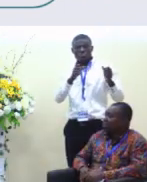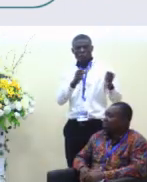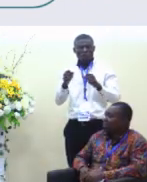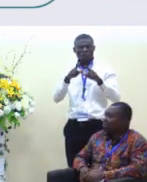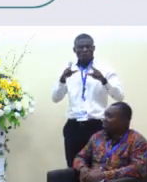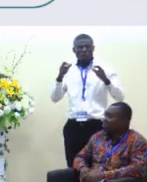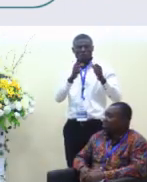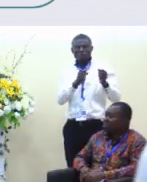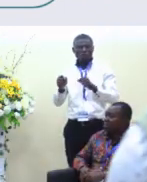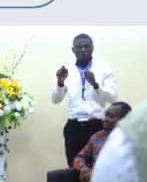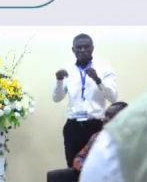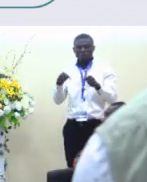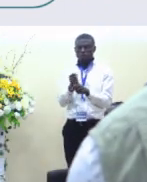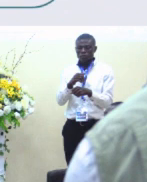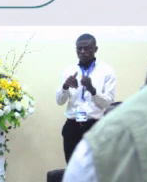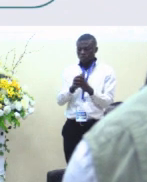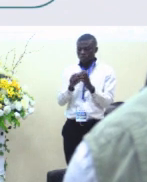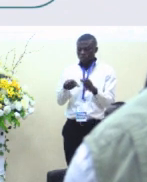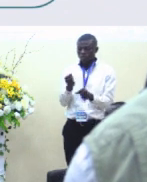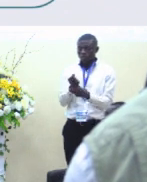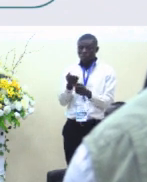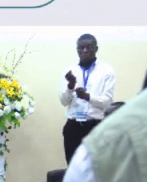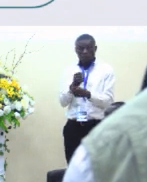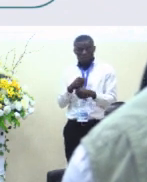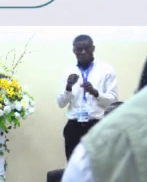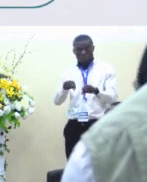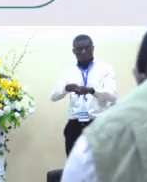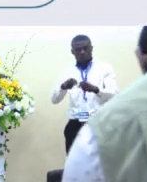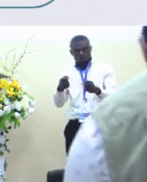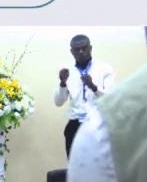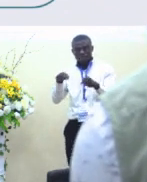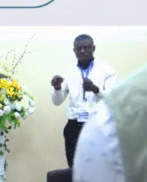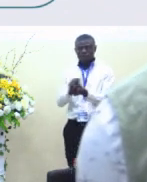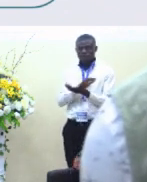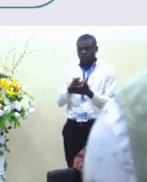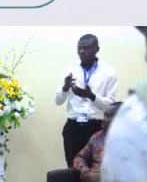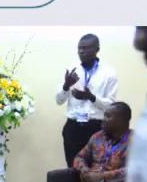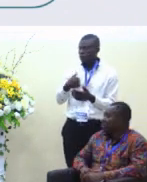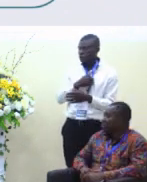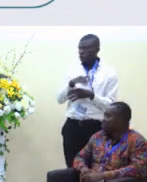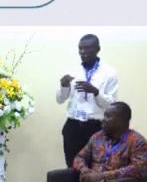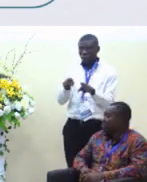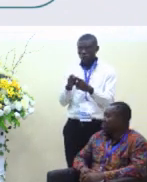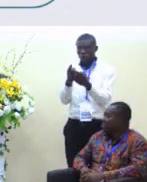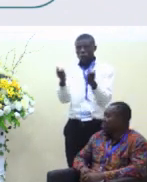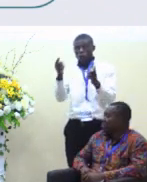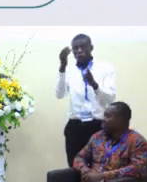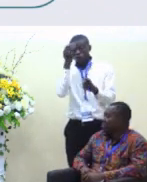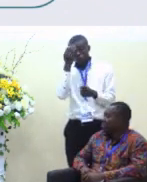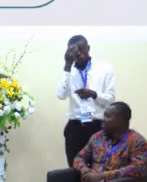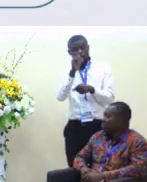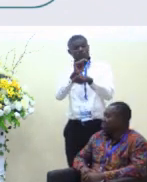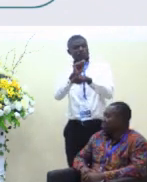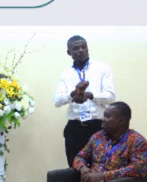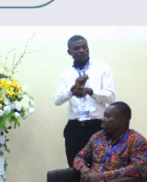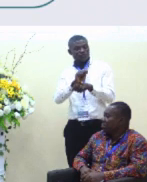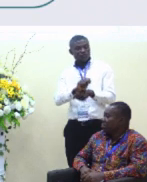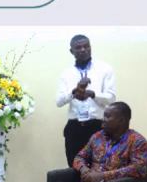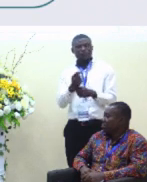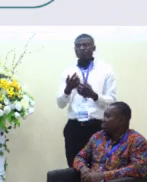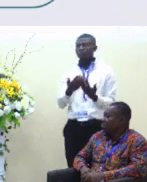powerful. Language can make, language can break. So we all also know traditionally